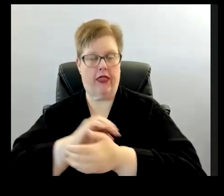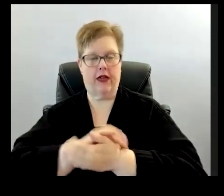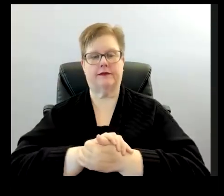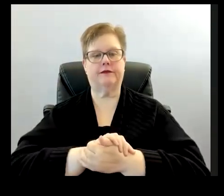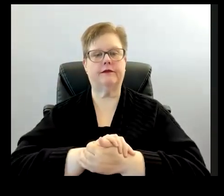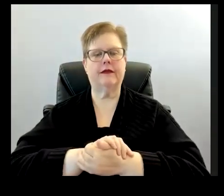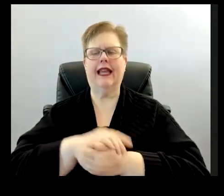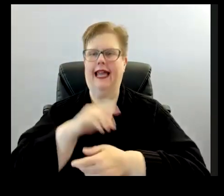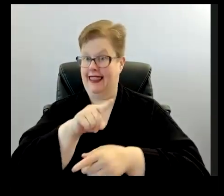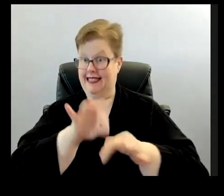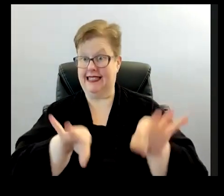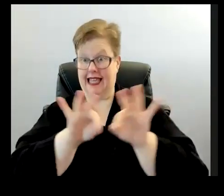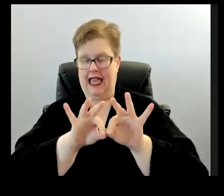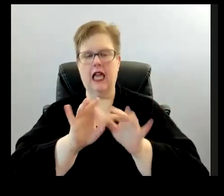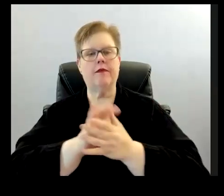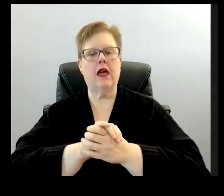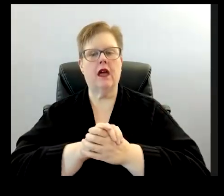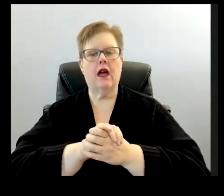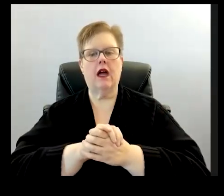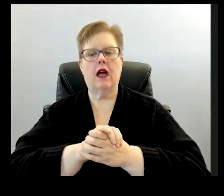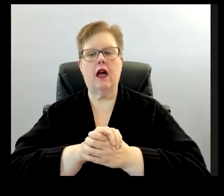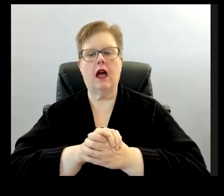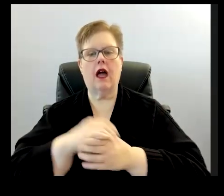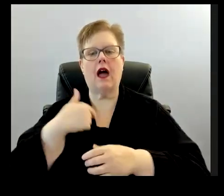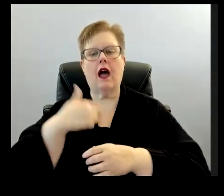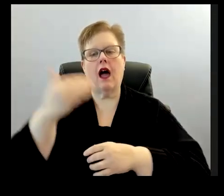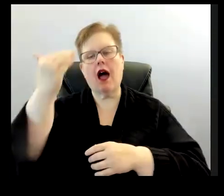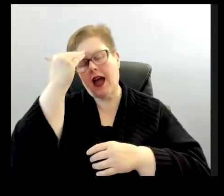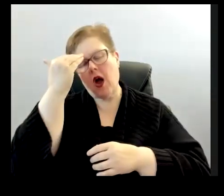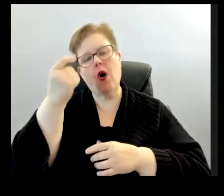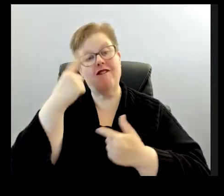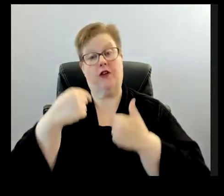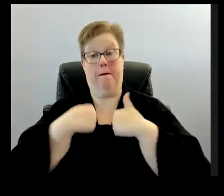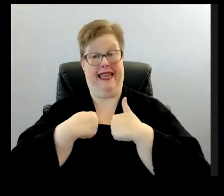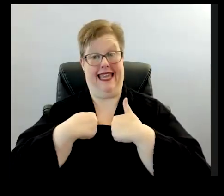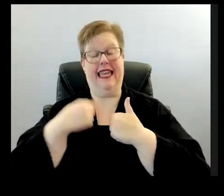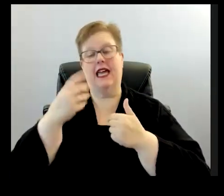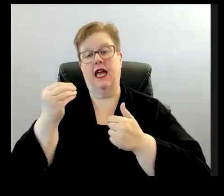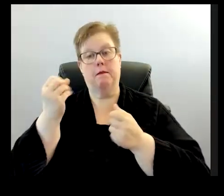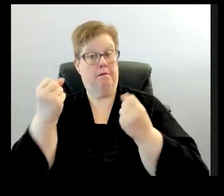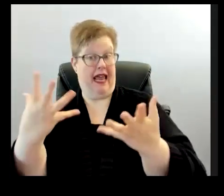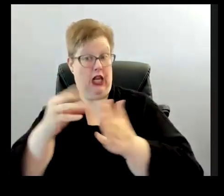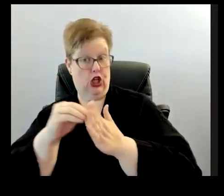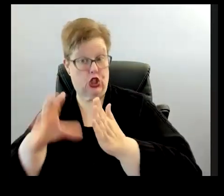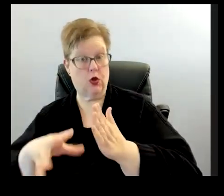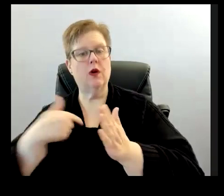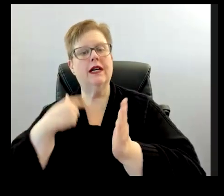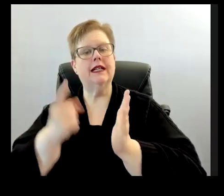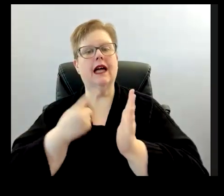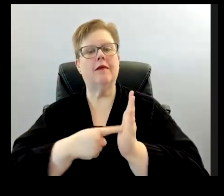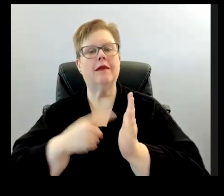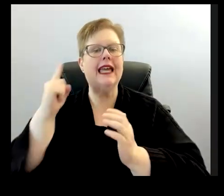And this is key. I think that I know for me, and I've noticed for many of our students, we sometimes